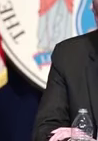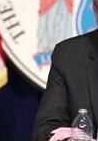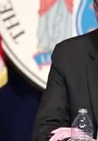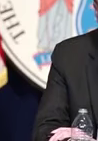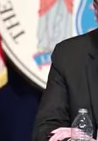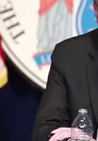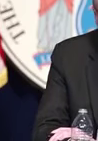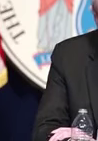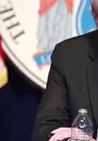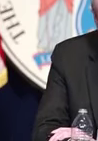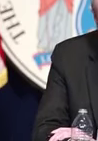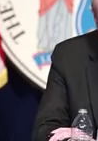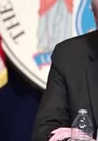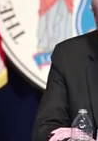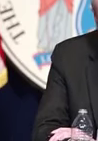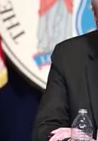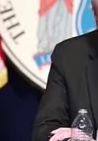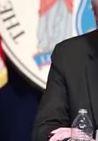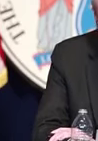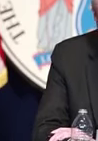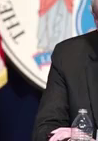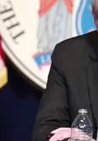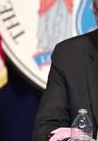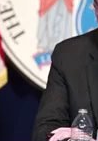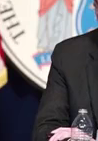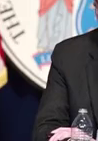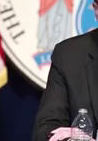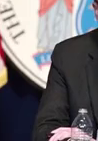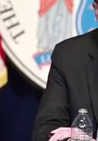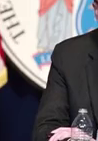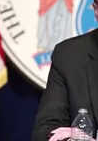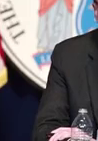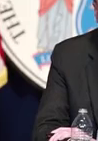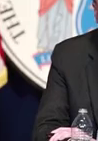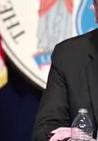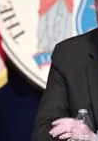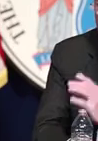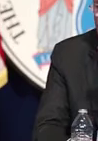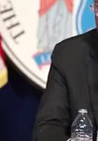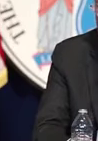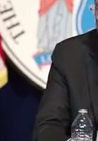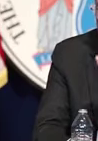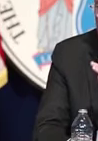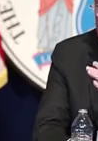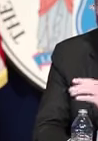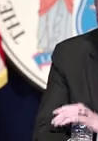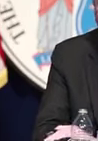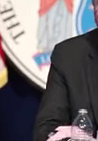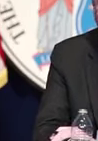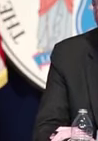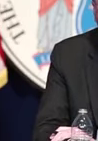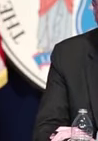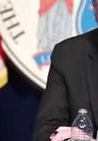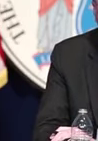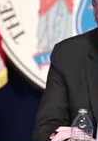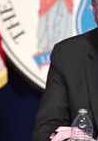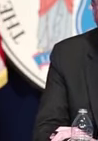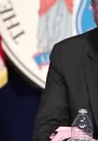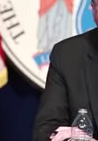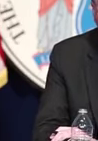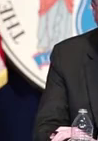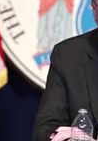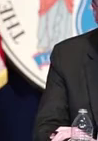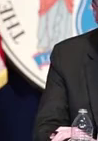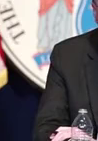in our power to ensure that we come out of this emergency with more of our family intact. There is literally no amount of money that is